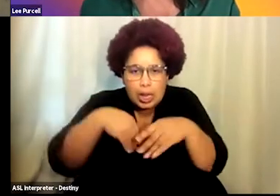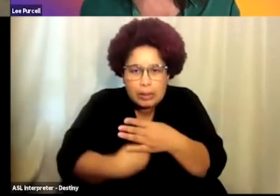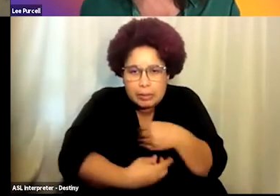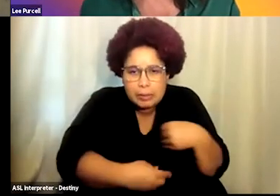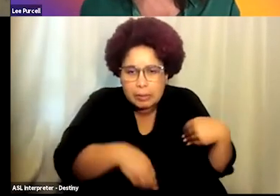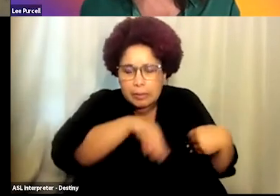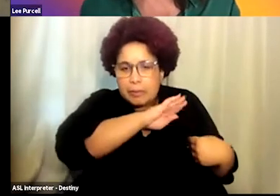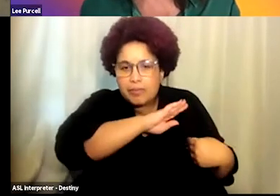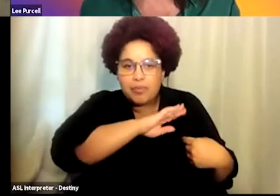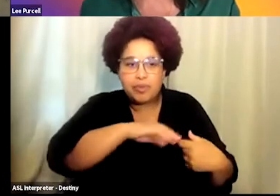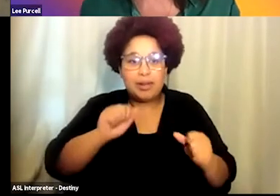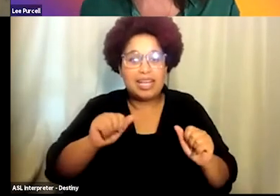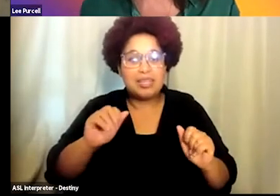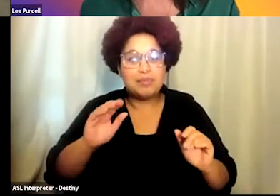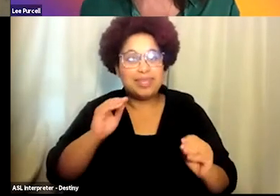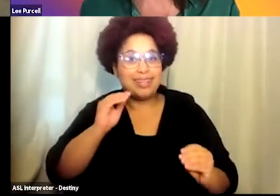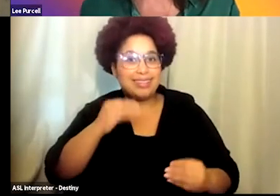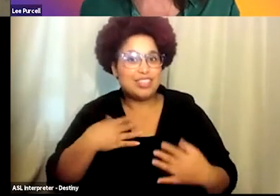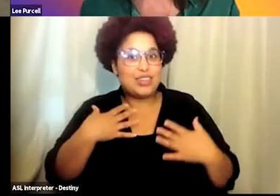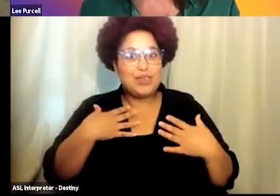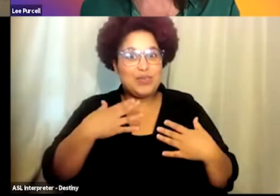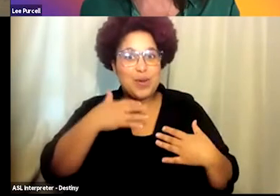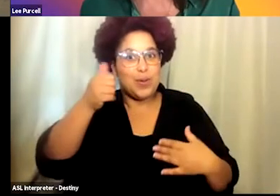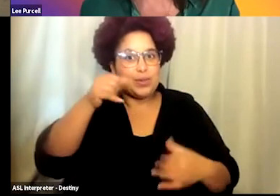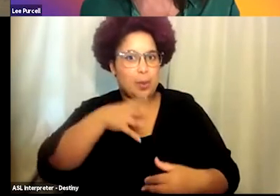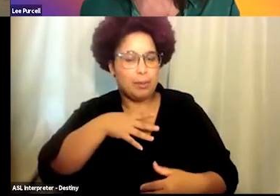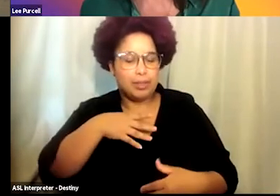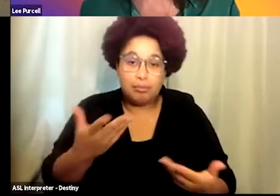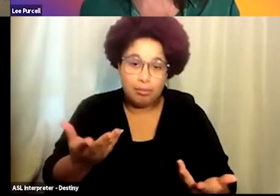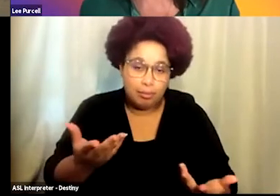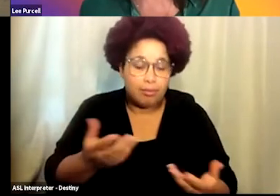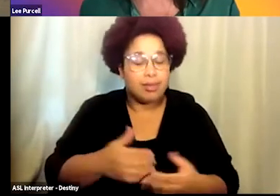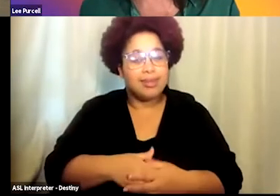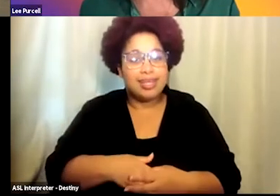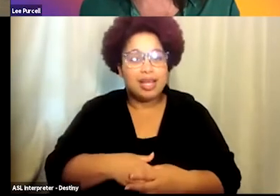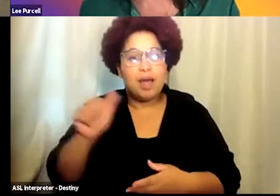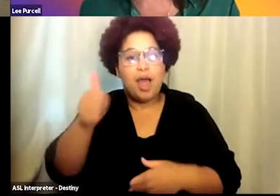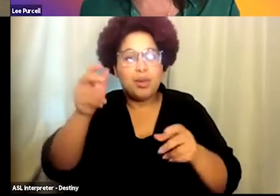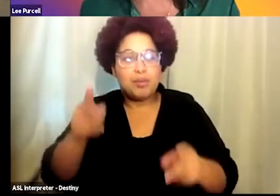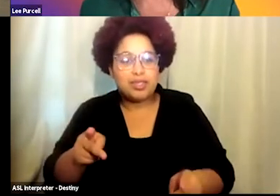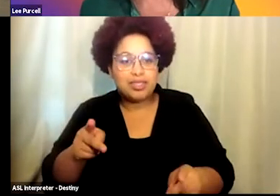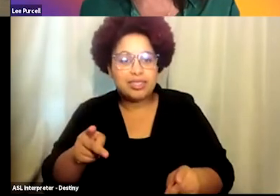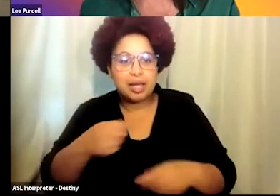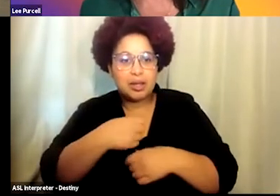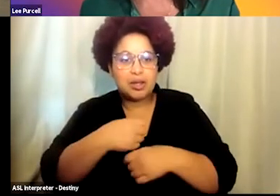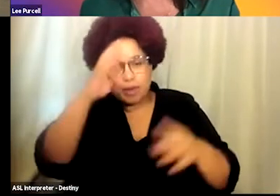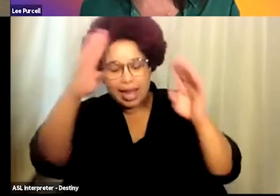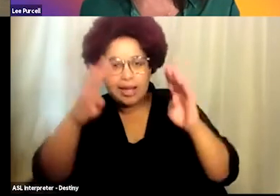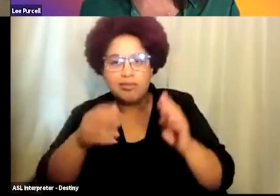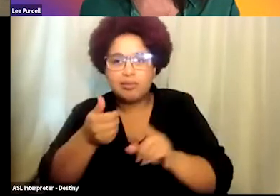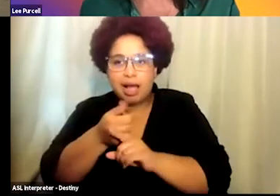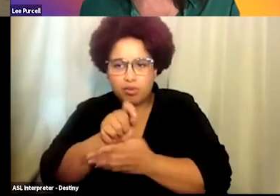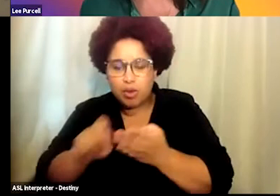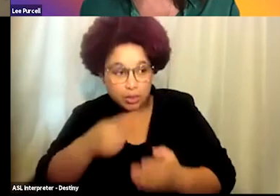but I could be a cheerful older woman. But because somebody else that's creative and wrote it and said,